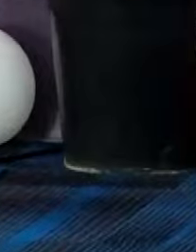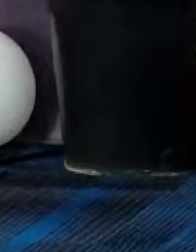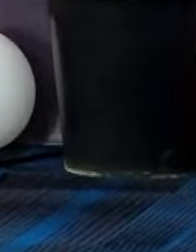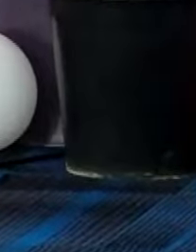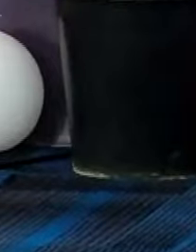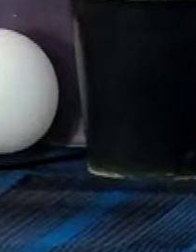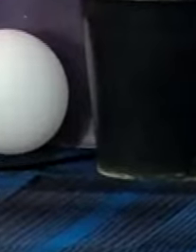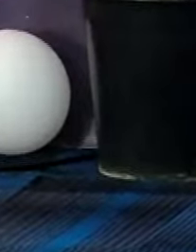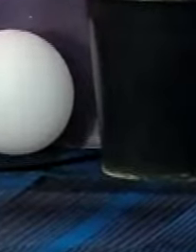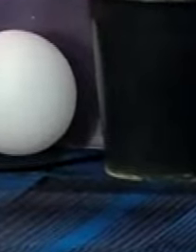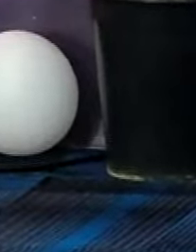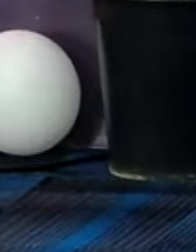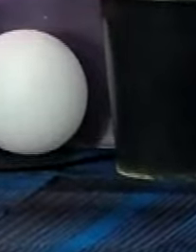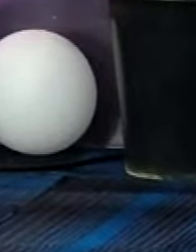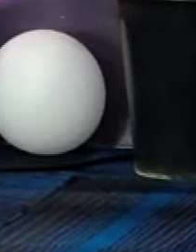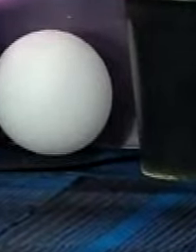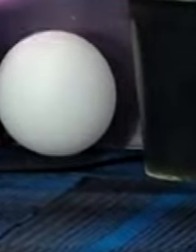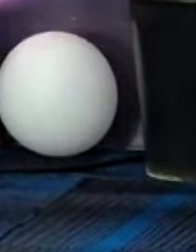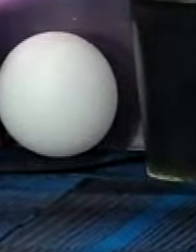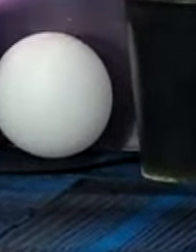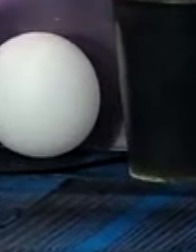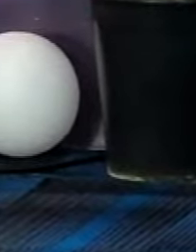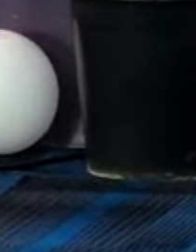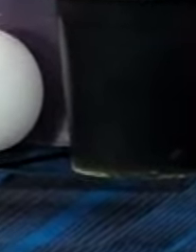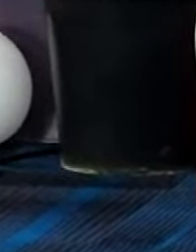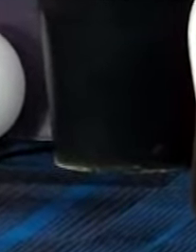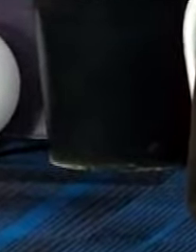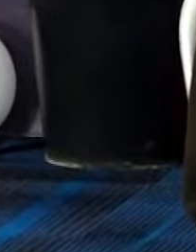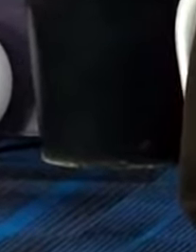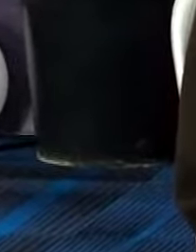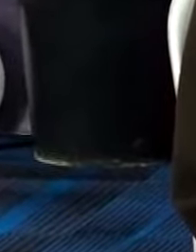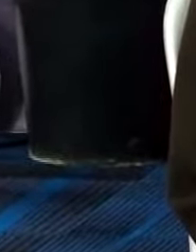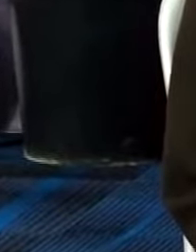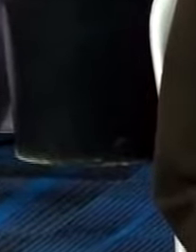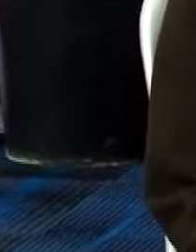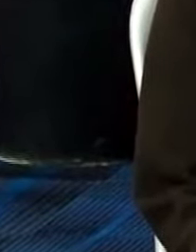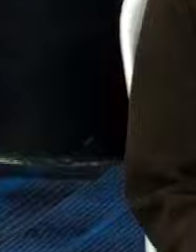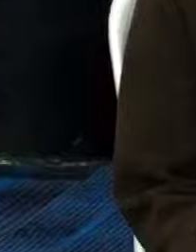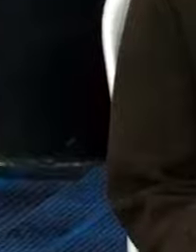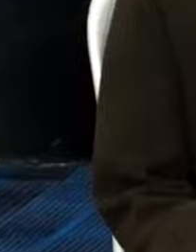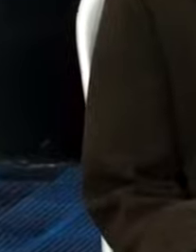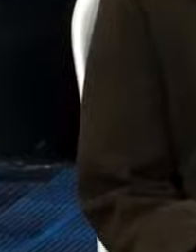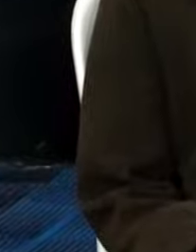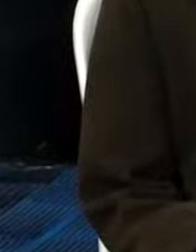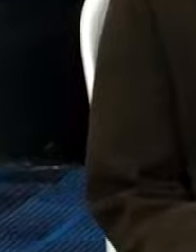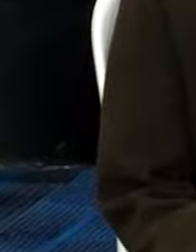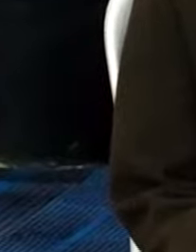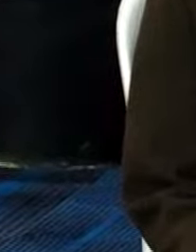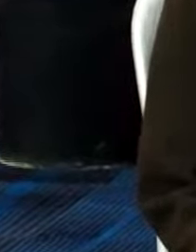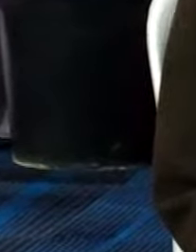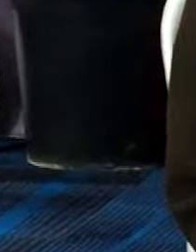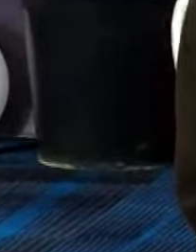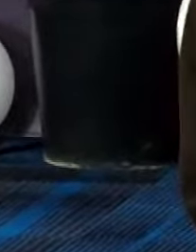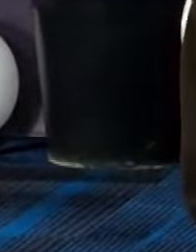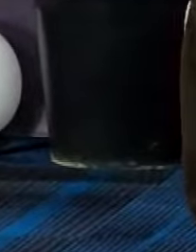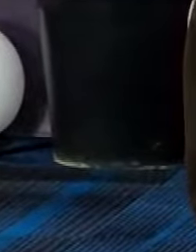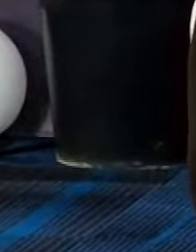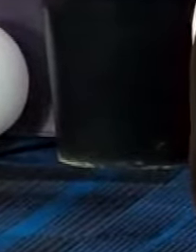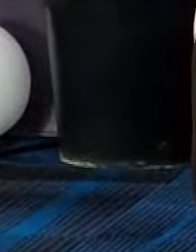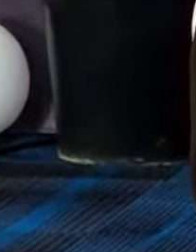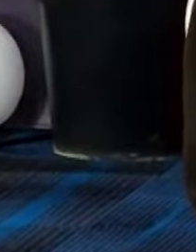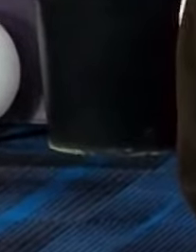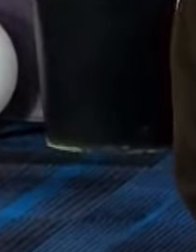Happy Sabbath. Wow. We are back again. The second time of the year, but this time